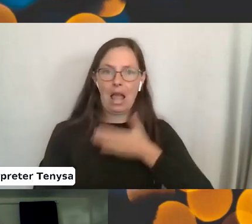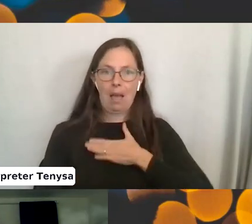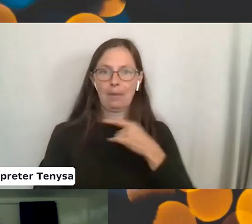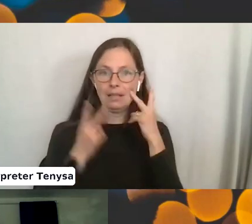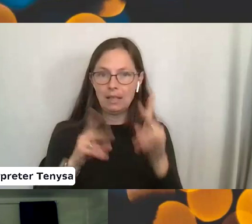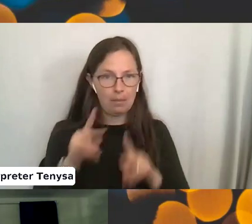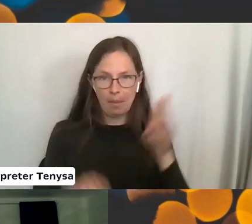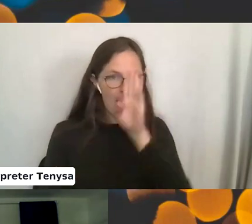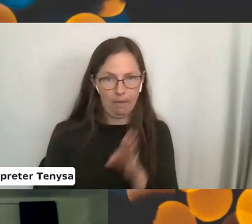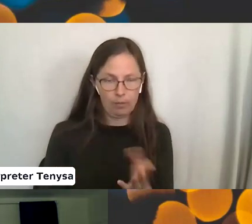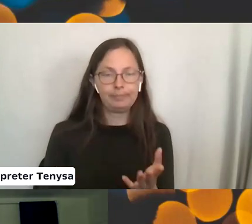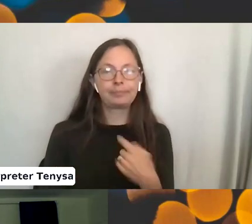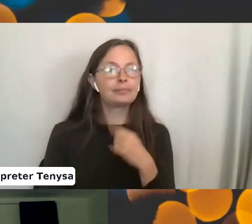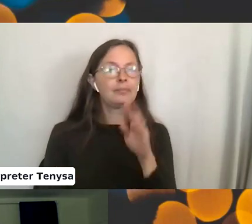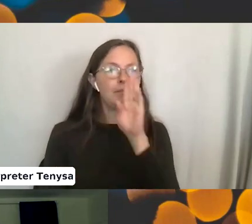never